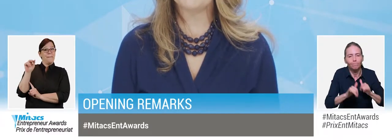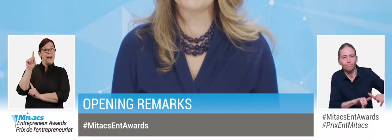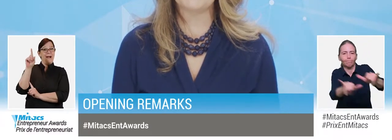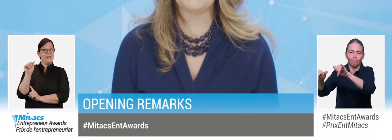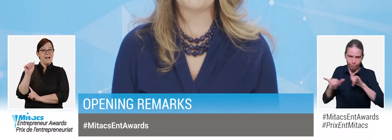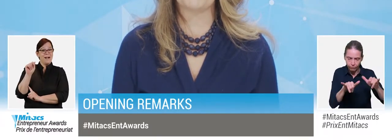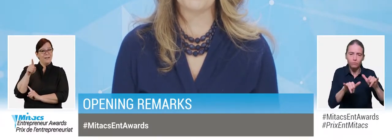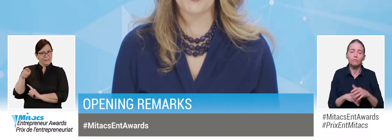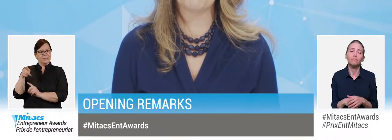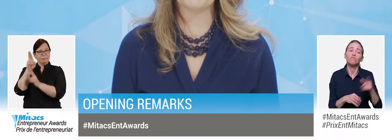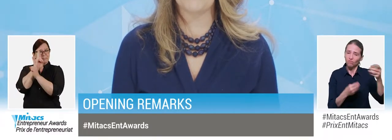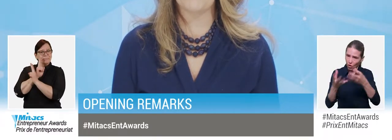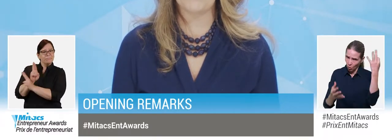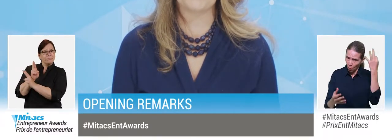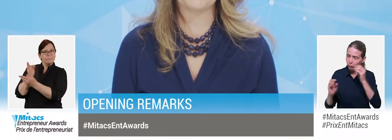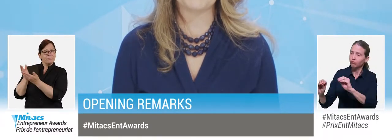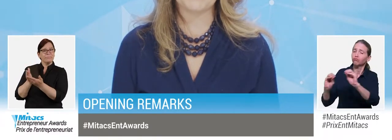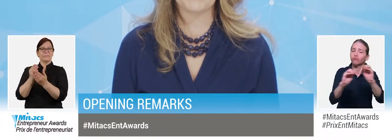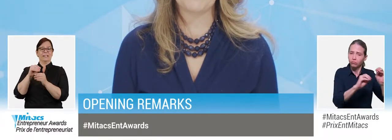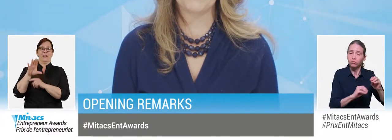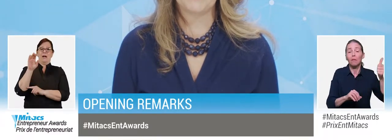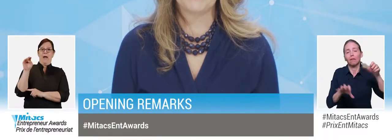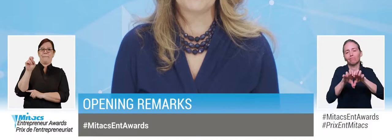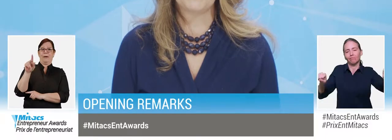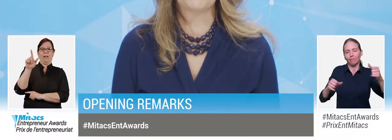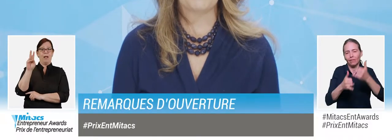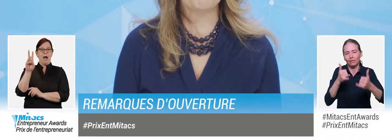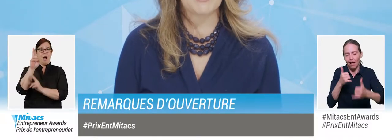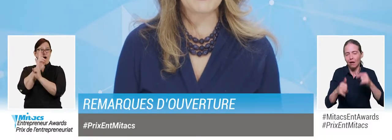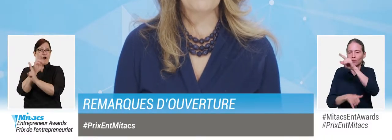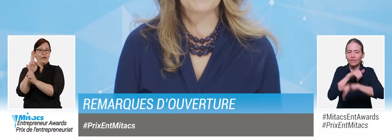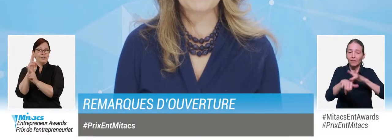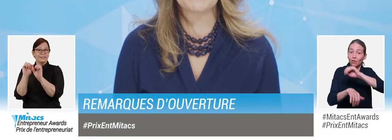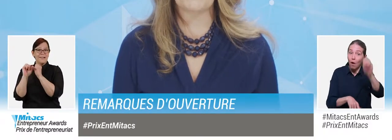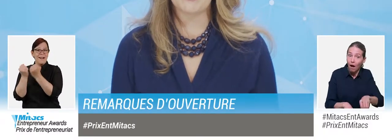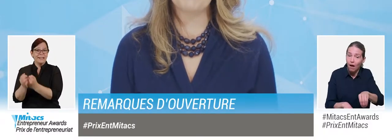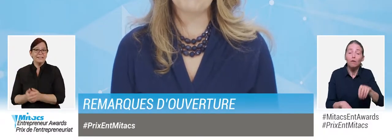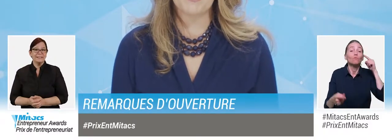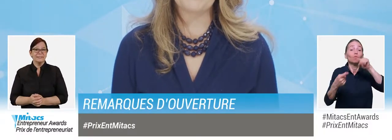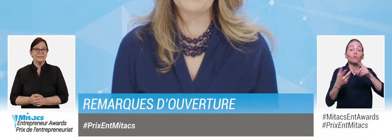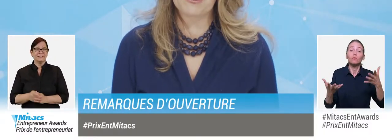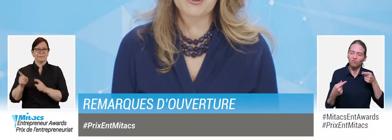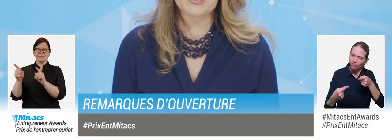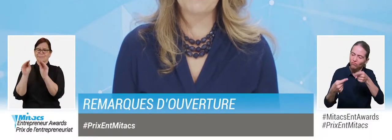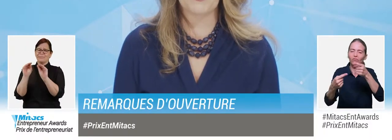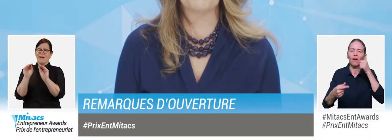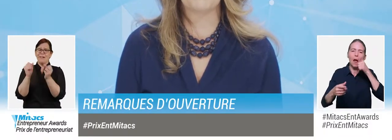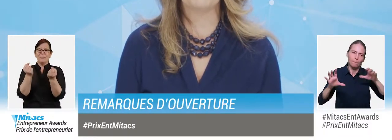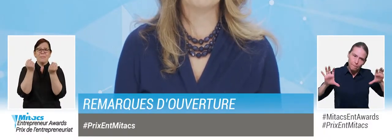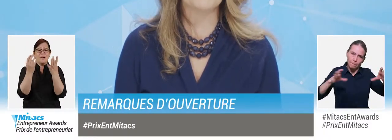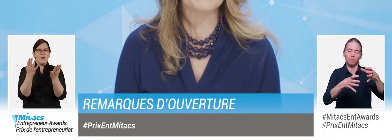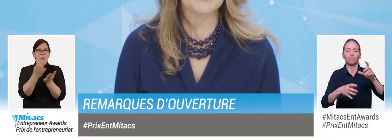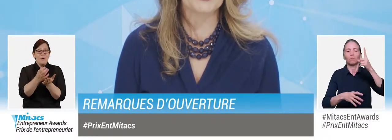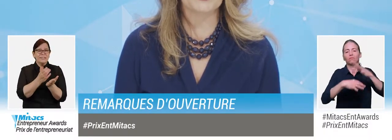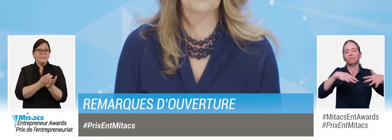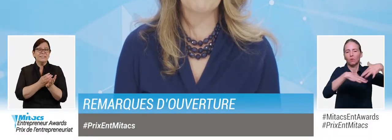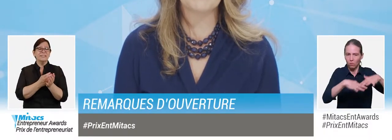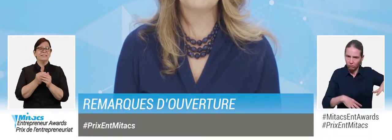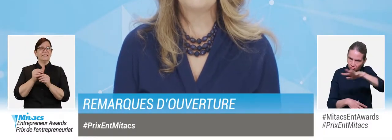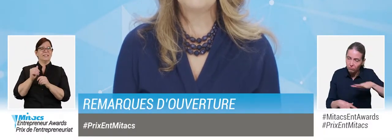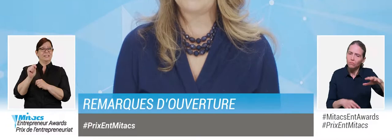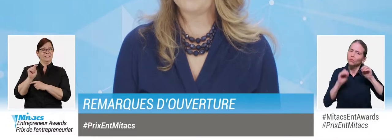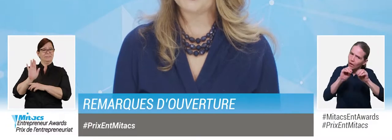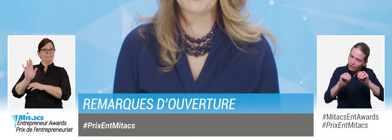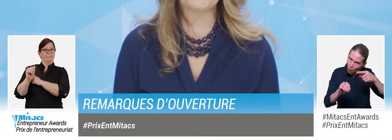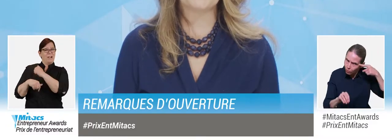an inductee of the Common Law Honor Society. She's taught many courses at her alma mater, the University of Ottawa, on First Nations